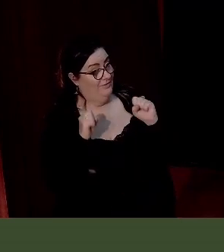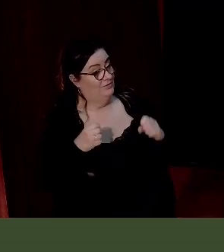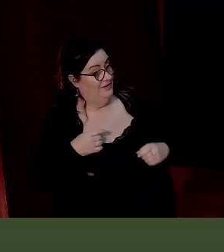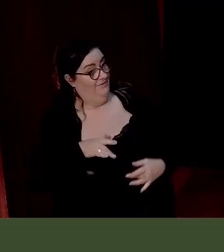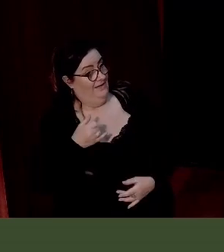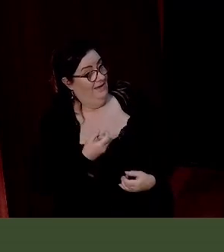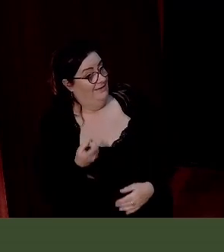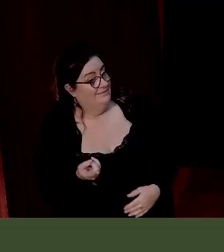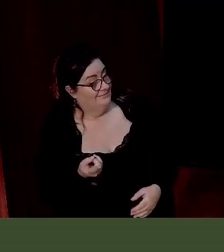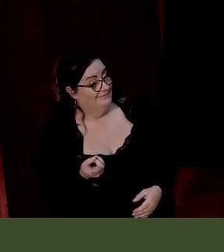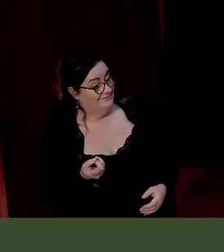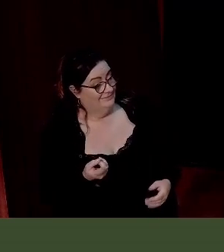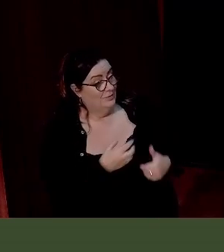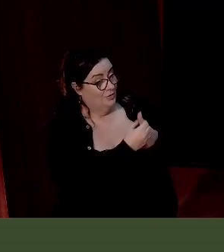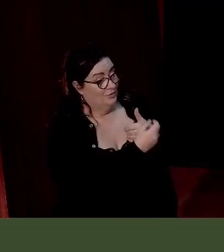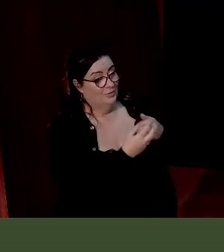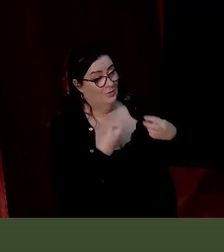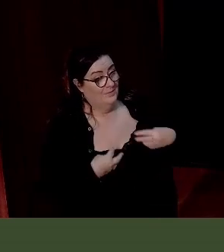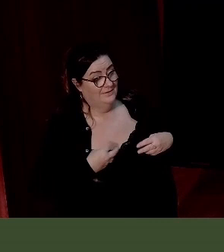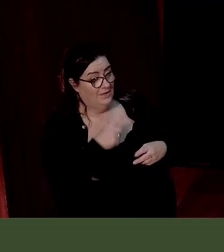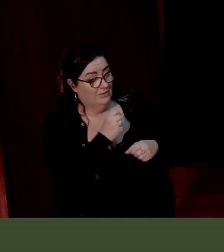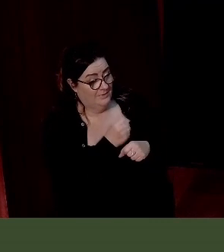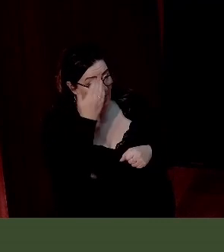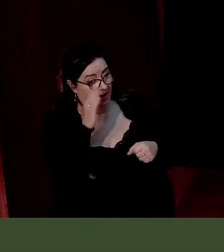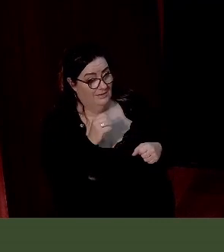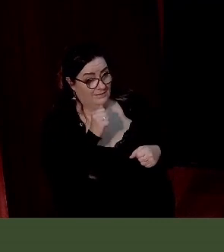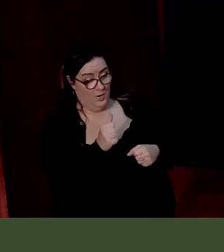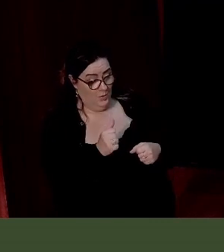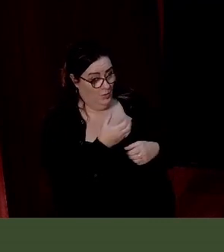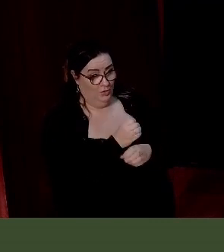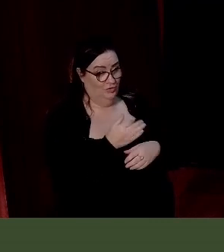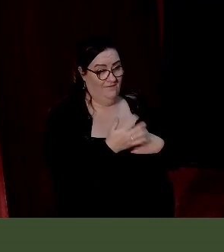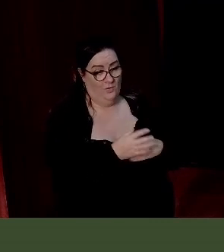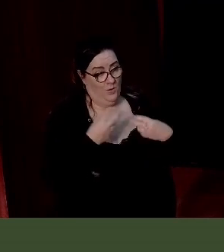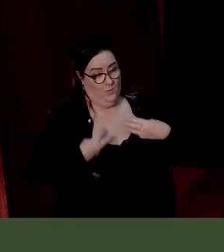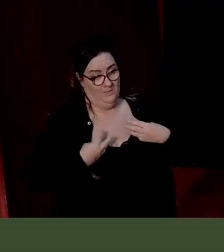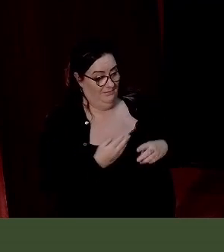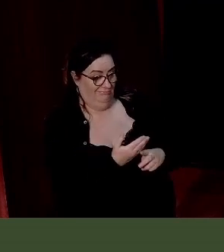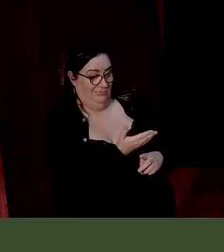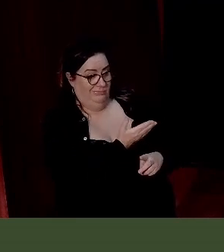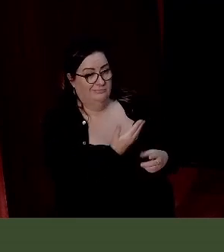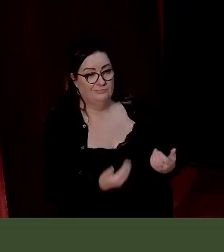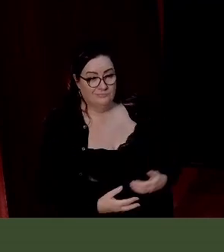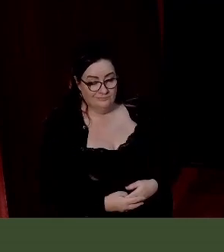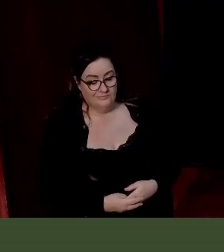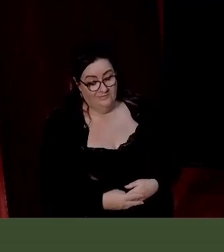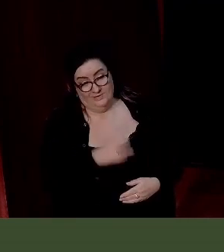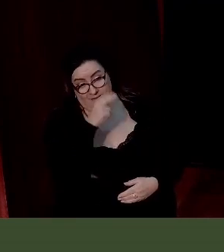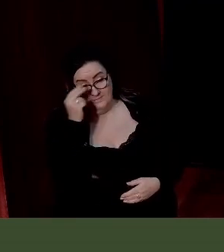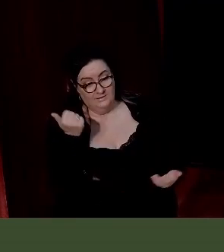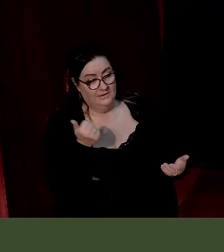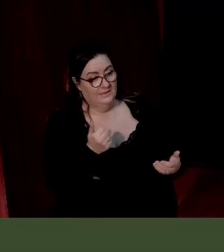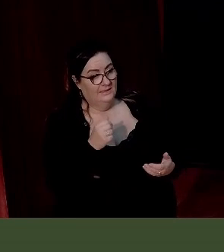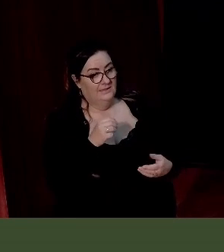who felt this. And indeed, others had talked of Ireland as no country for women at a much earlier stage. For